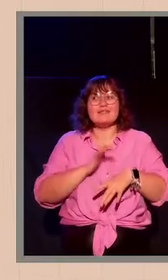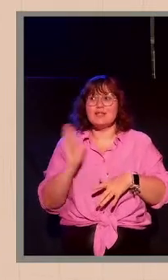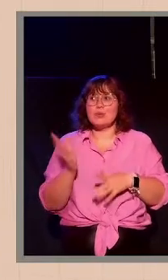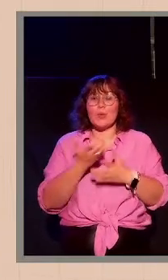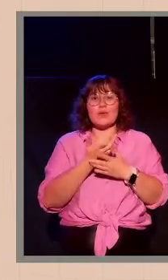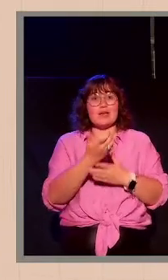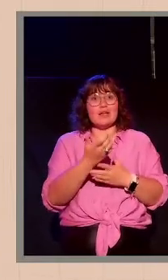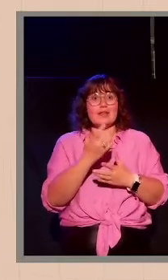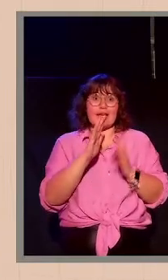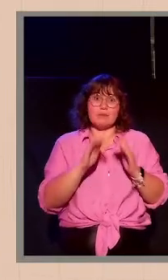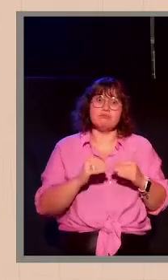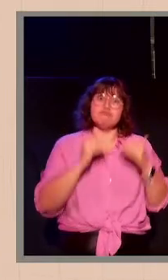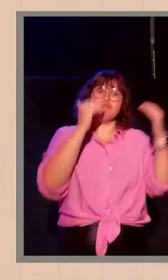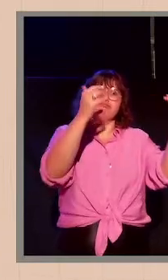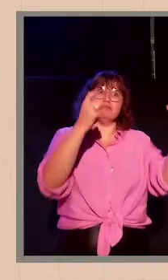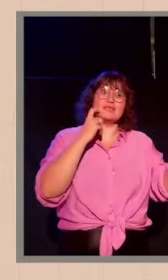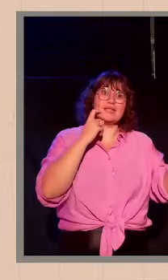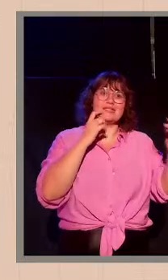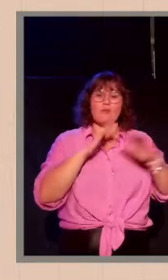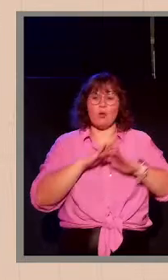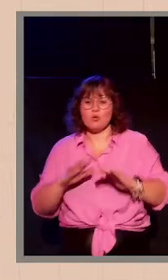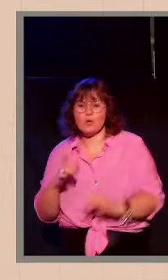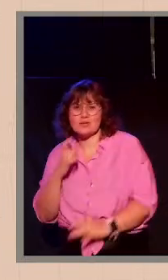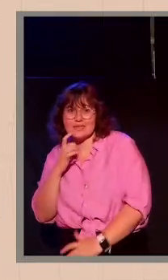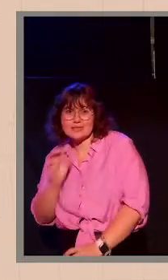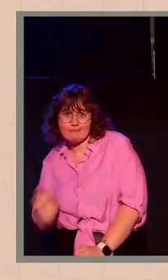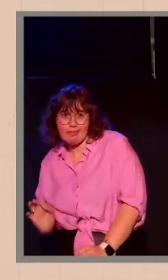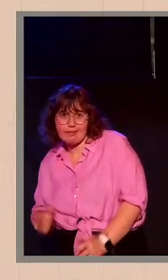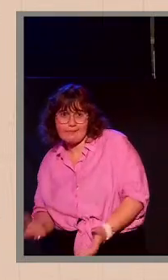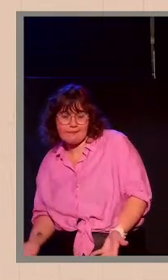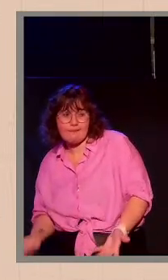super sensitive or not very sensitive at all. So